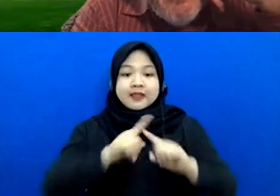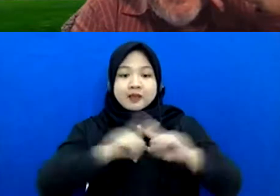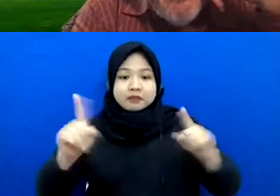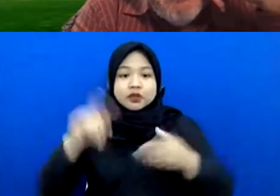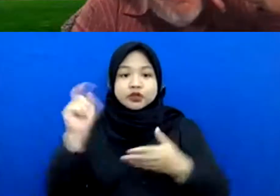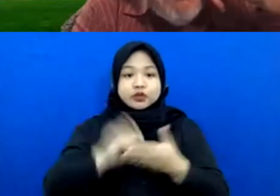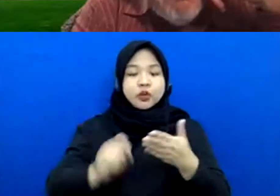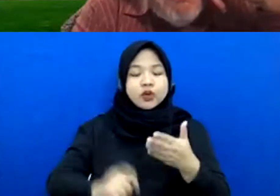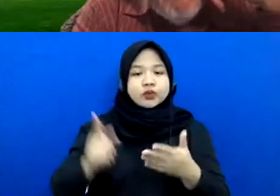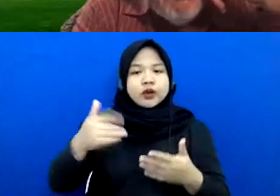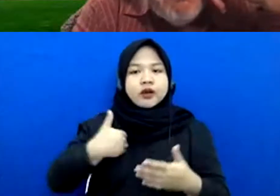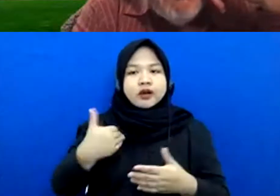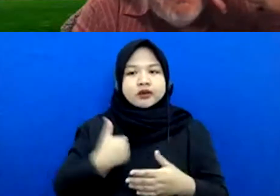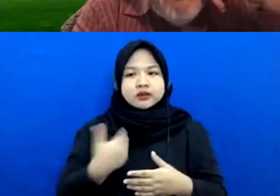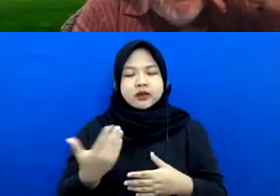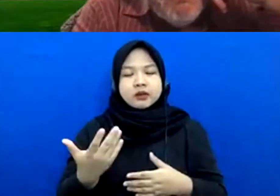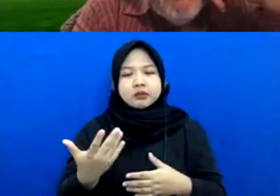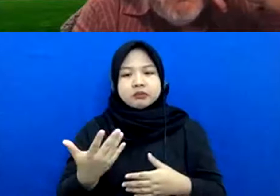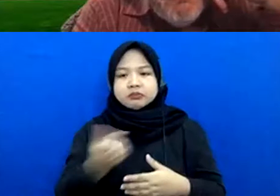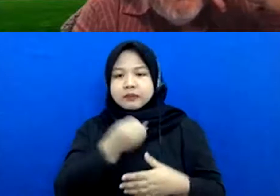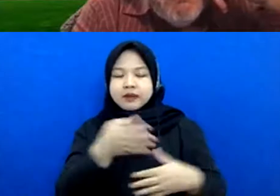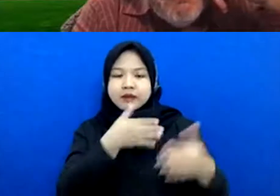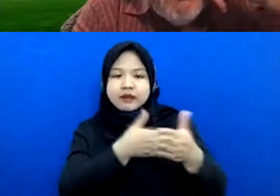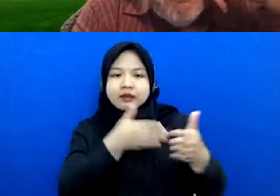also have some challenges, have some